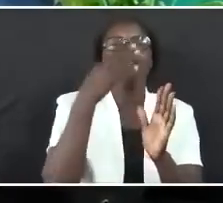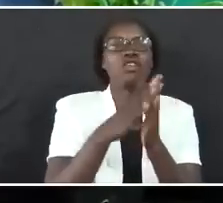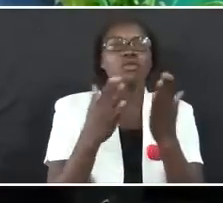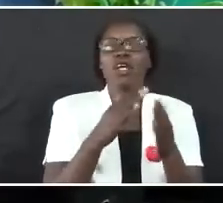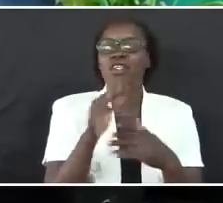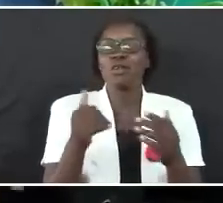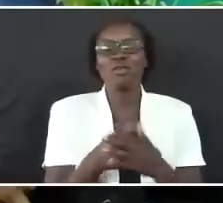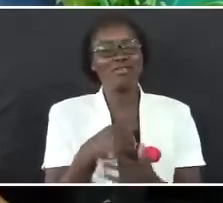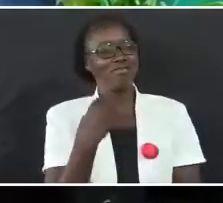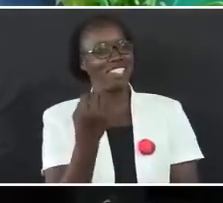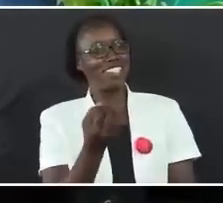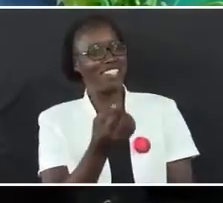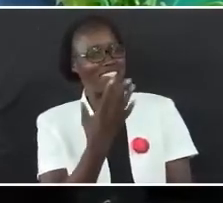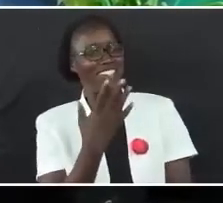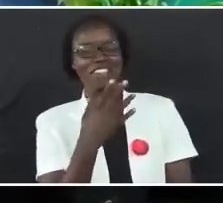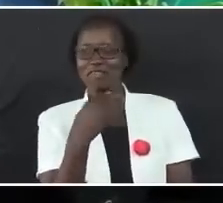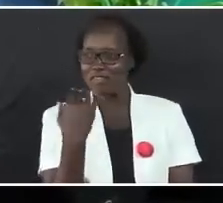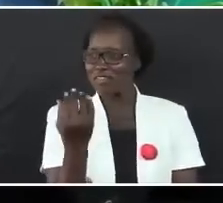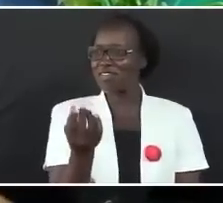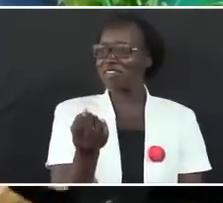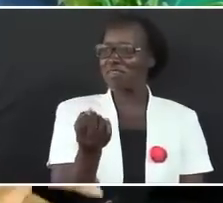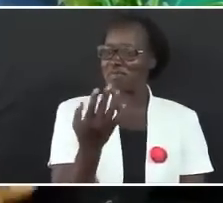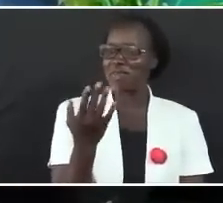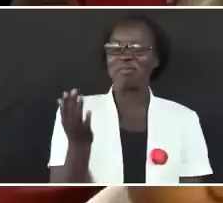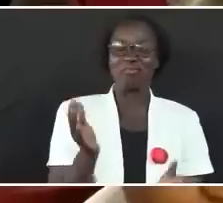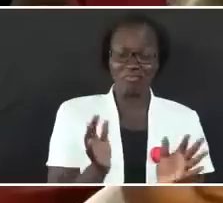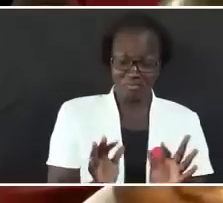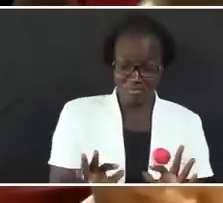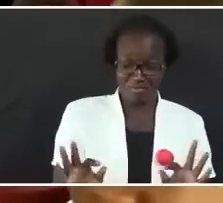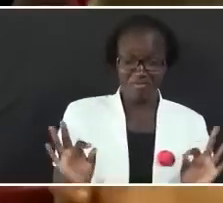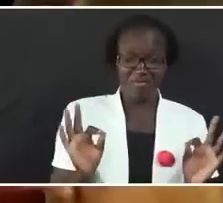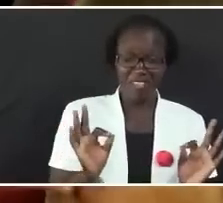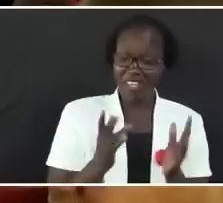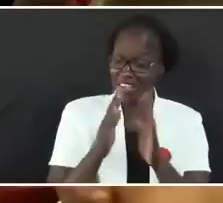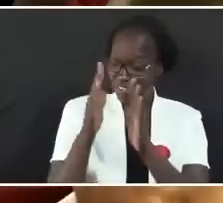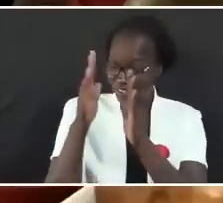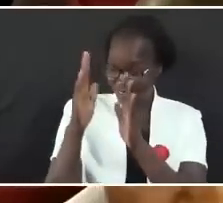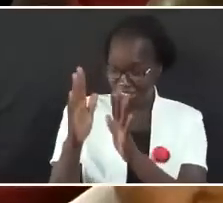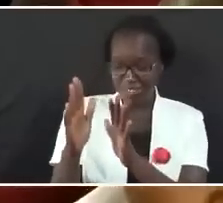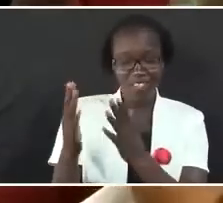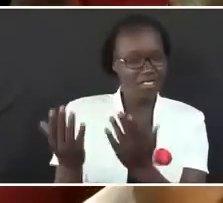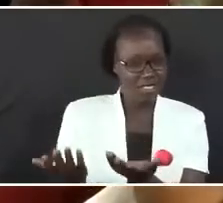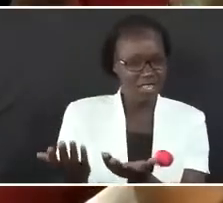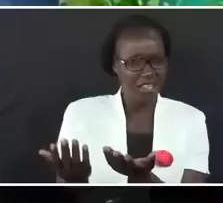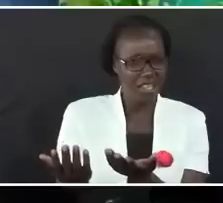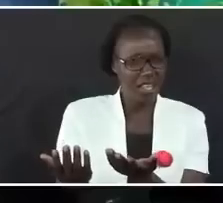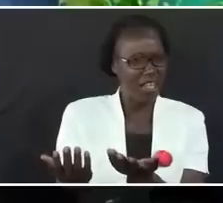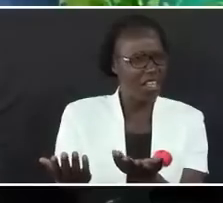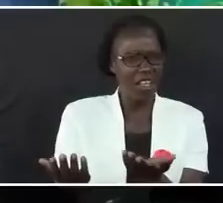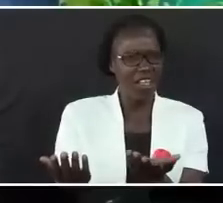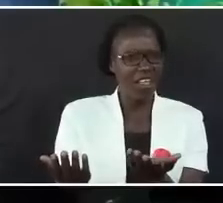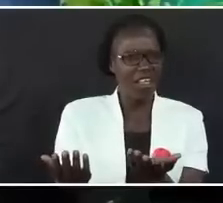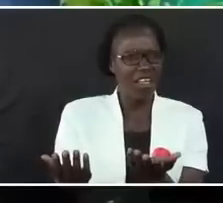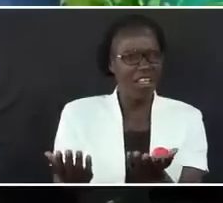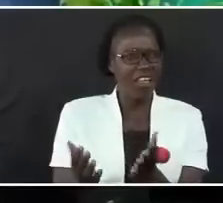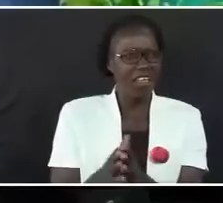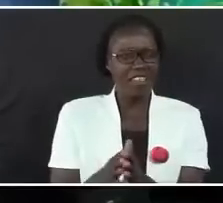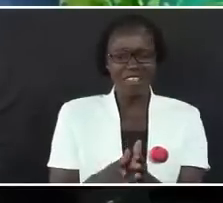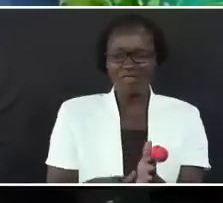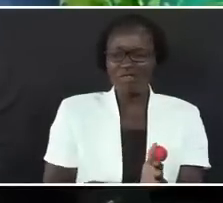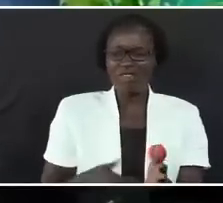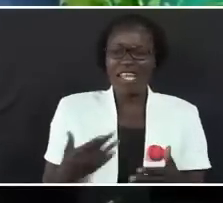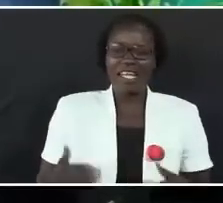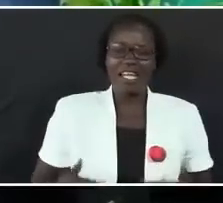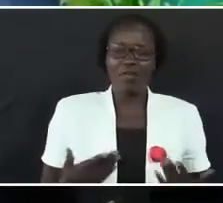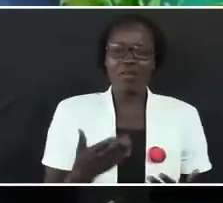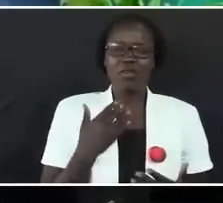everyone say, beautiful, nice, congratulations. It makes you feel happy because